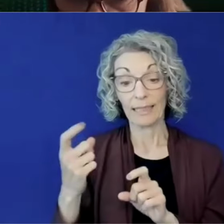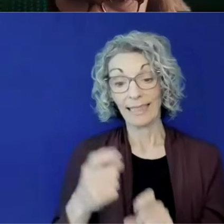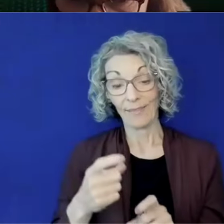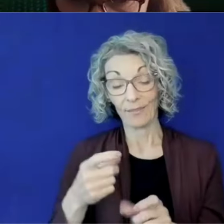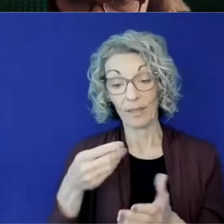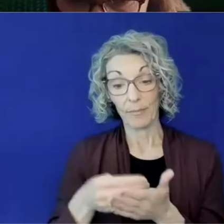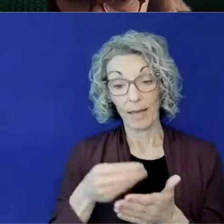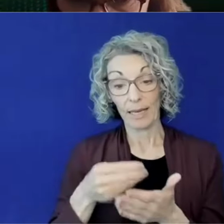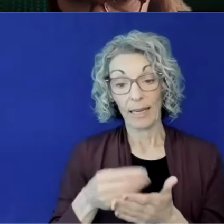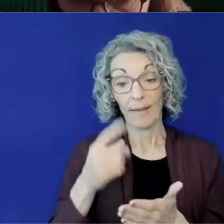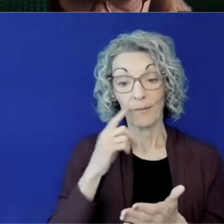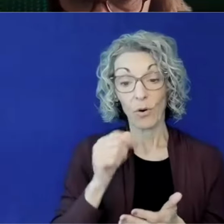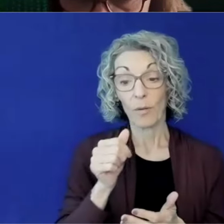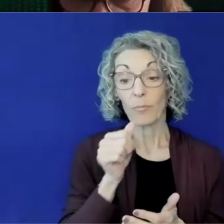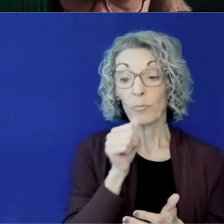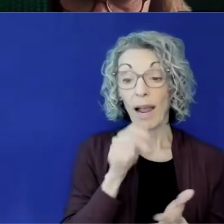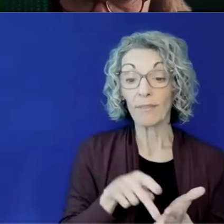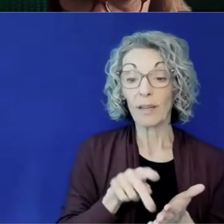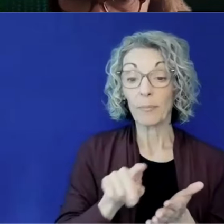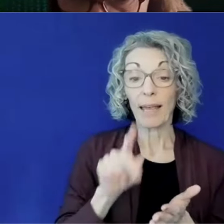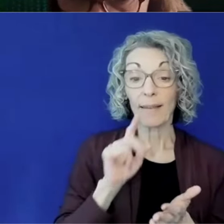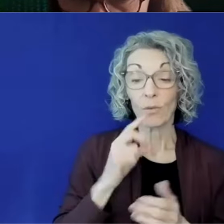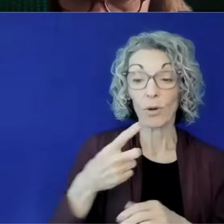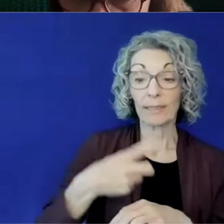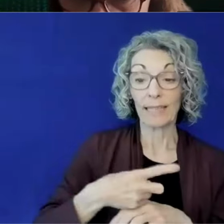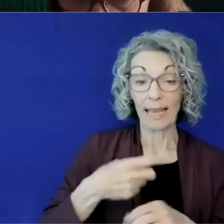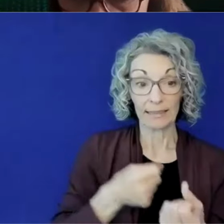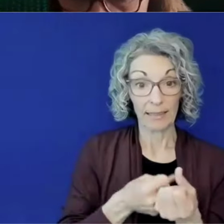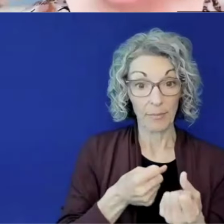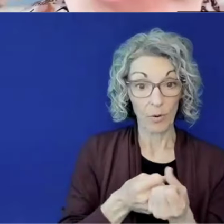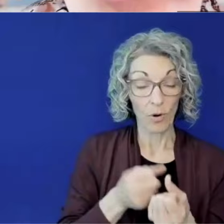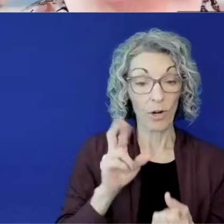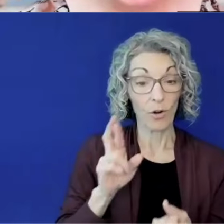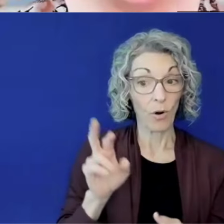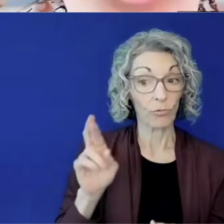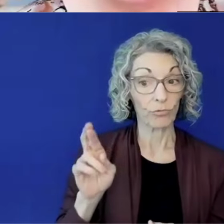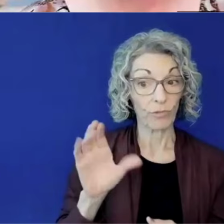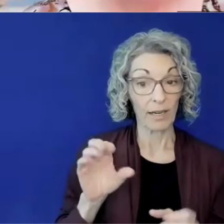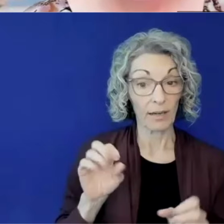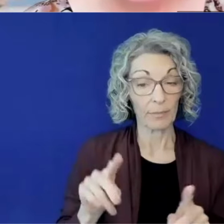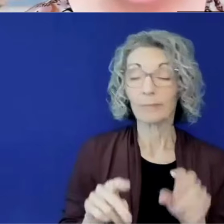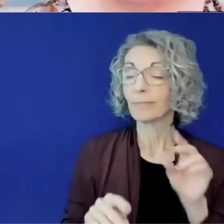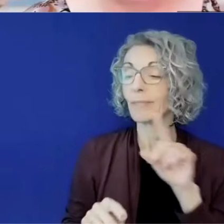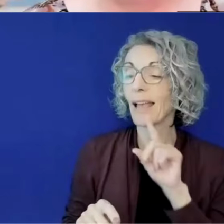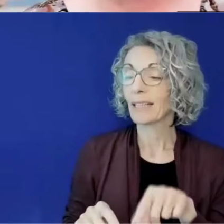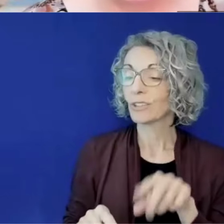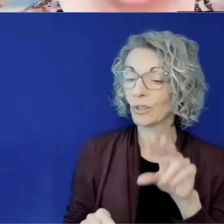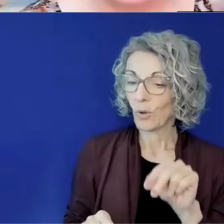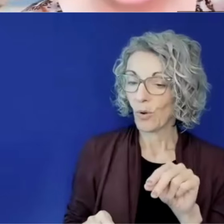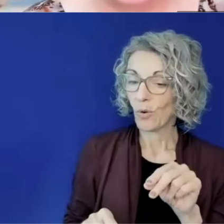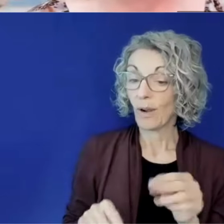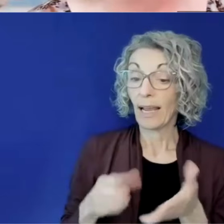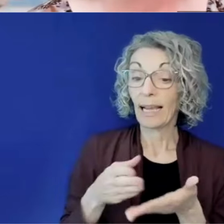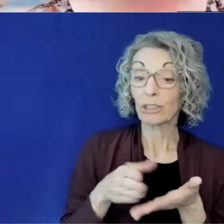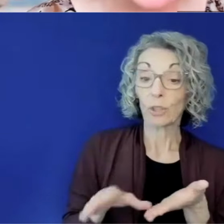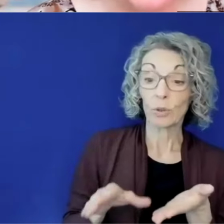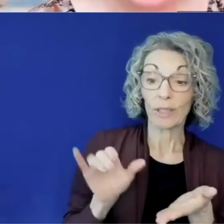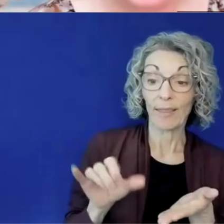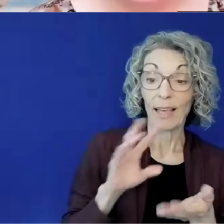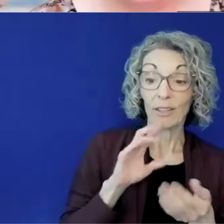for day supports or recreational opportunities? So no, that exclusion that we talked about for